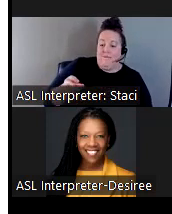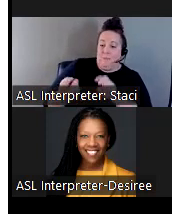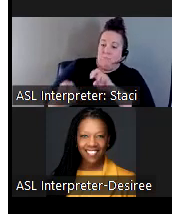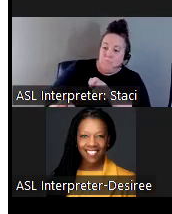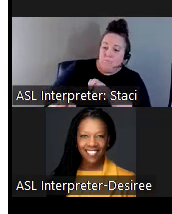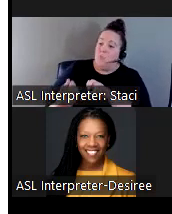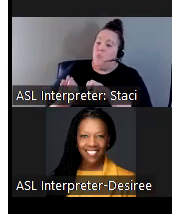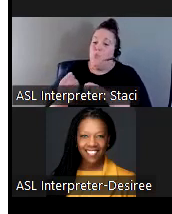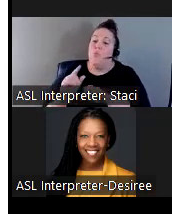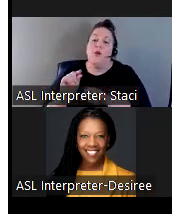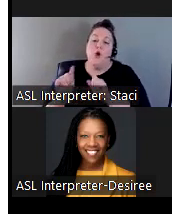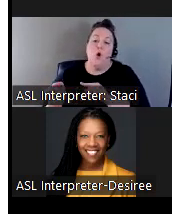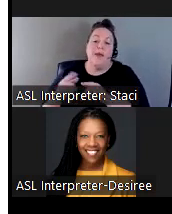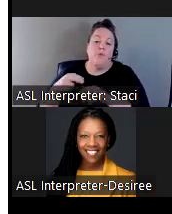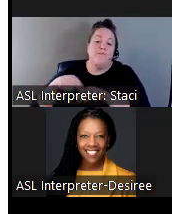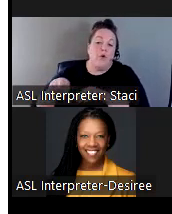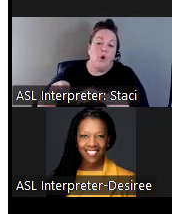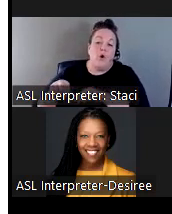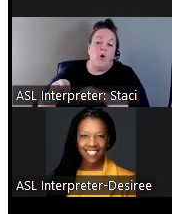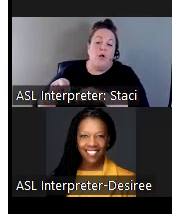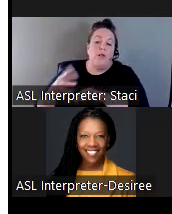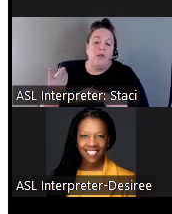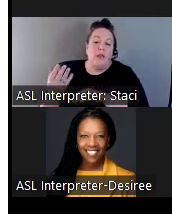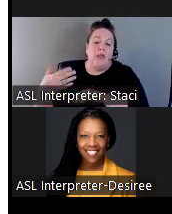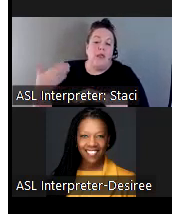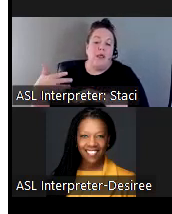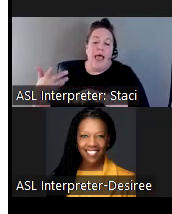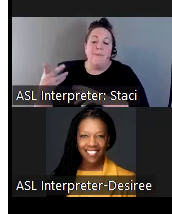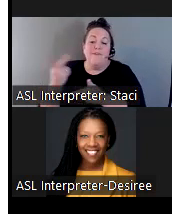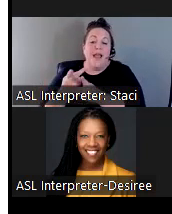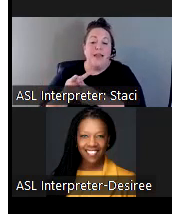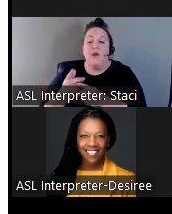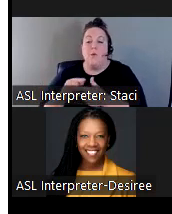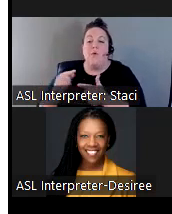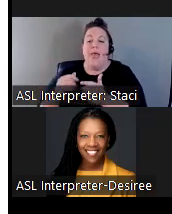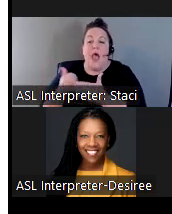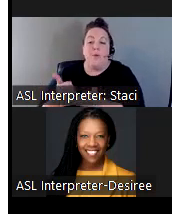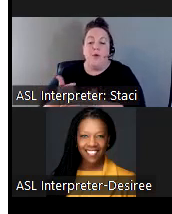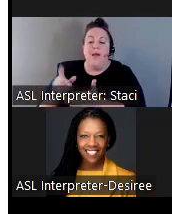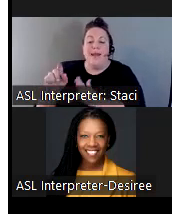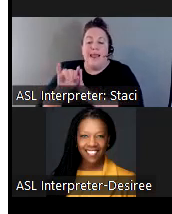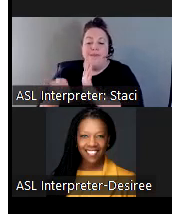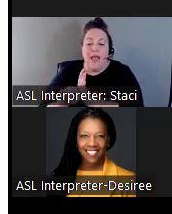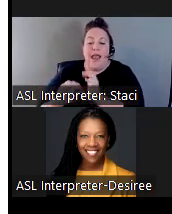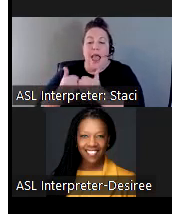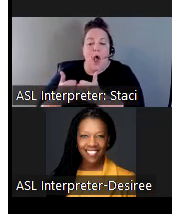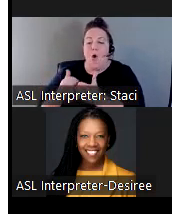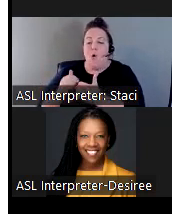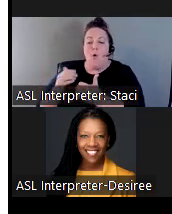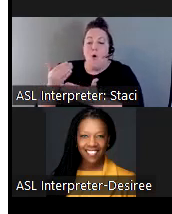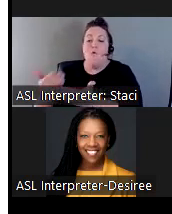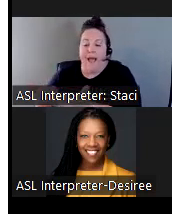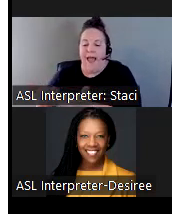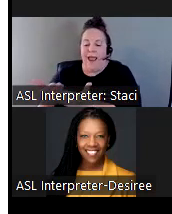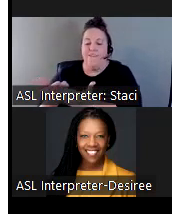you going to that referral? Let me find it for you. Let me identify how you're going to get there. Let's walk through